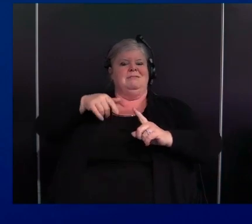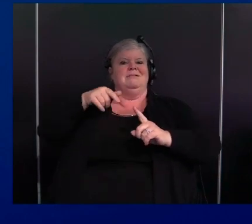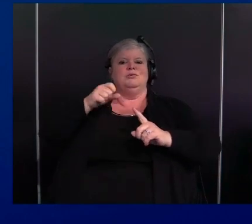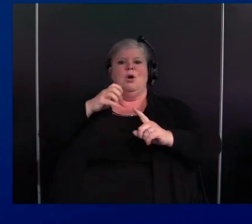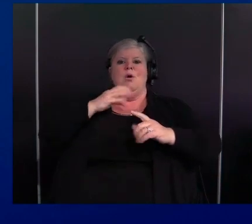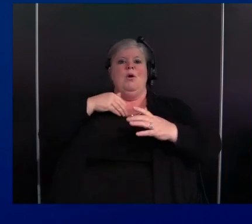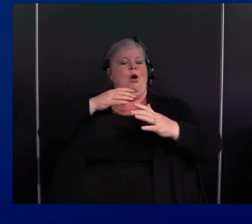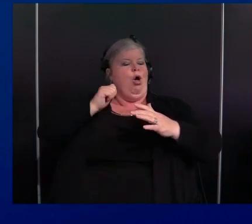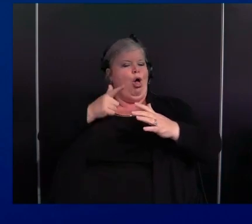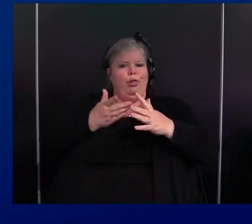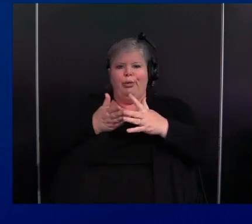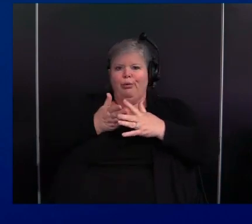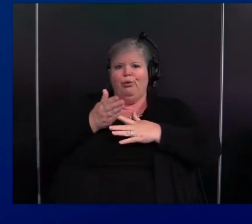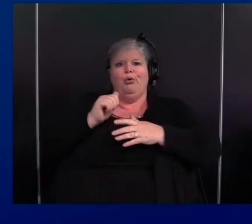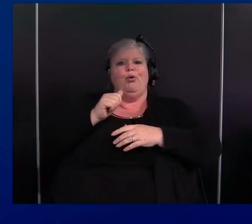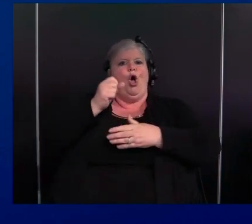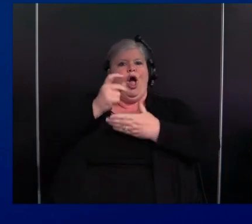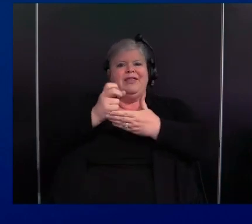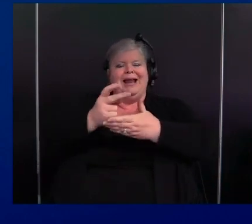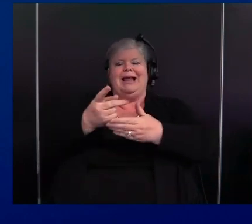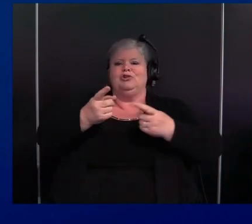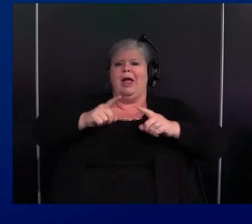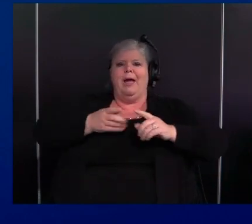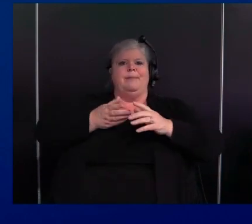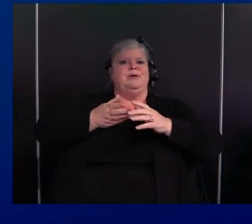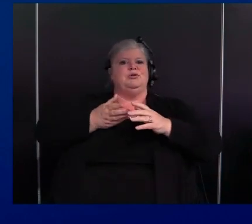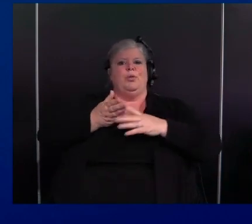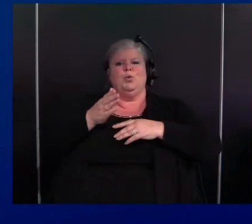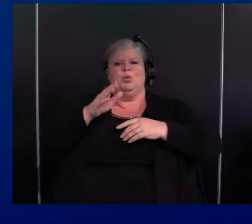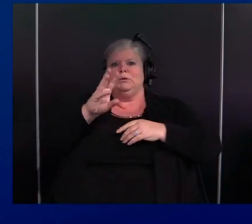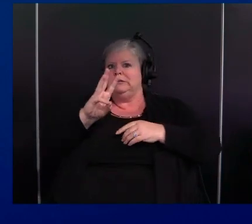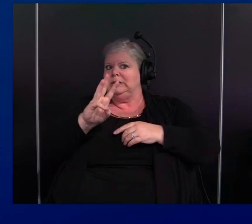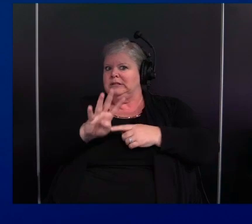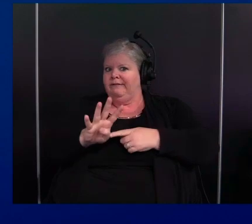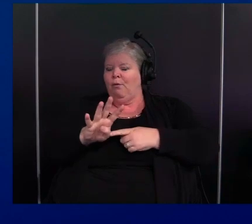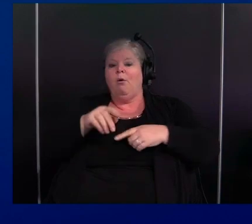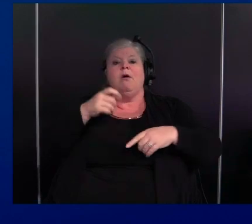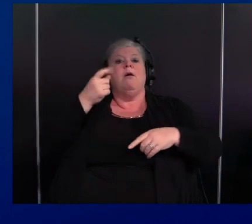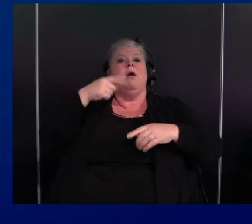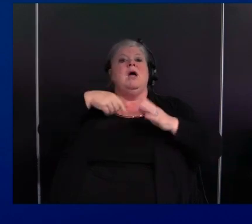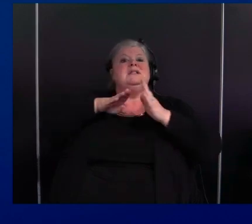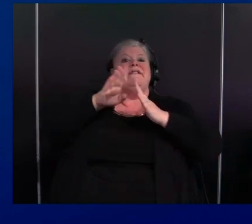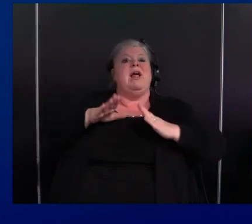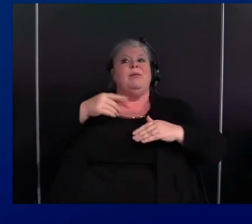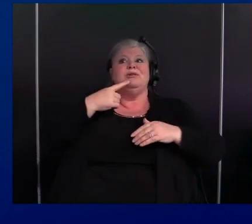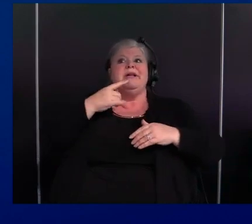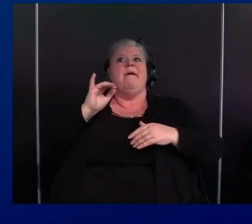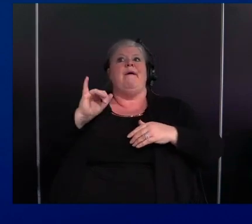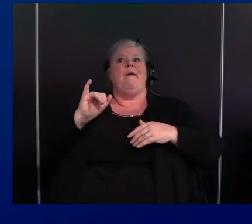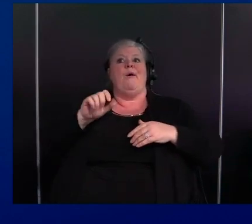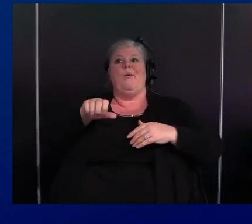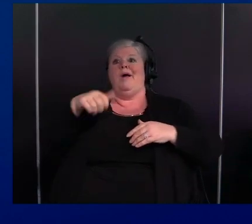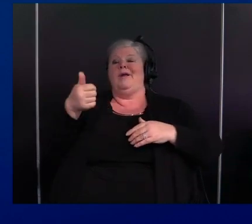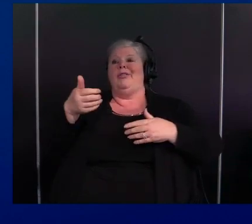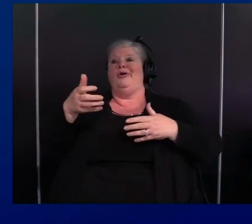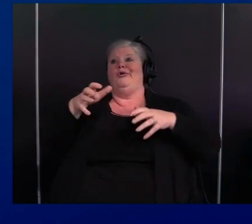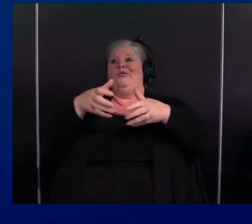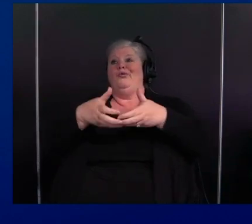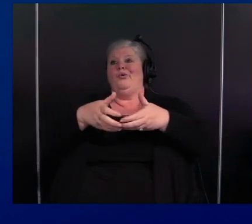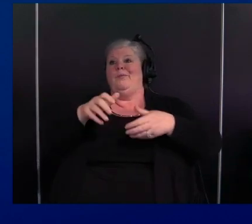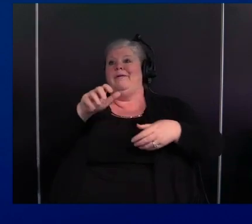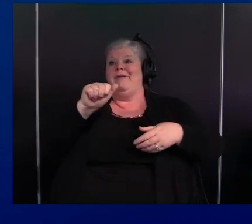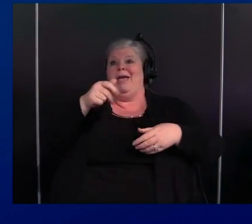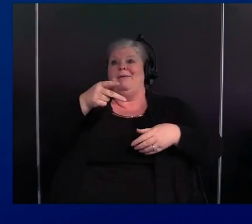SDK. Authentication happens over SigV4. So a developer says, oh, it's just yet another set of APIs from